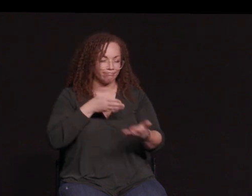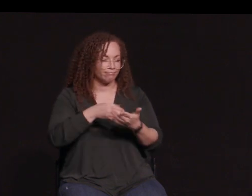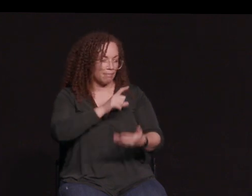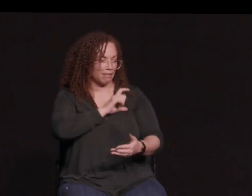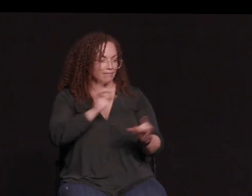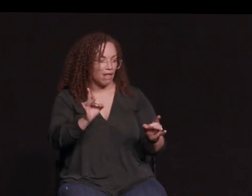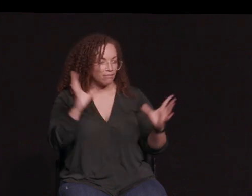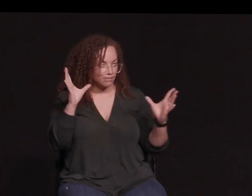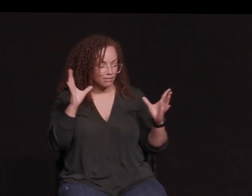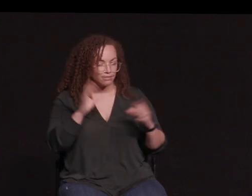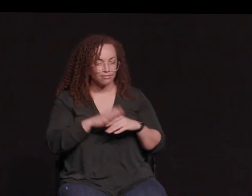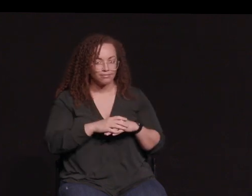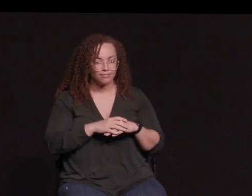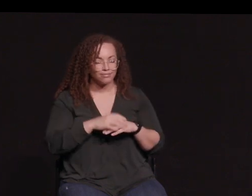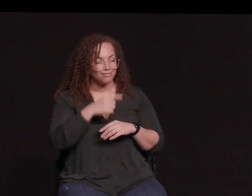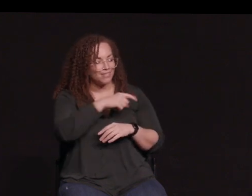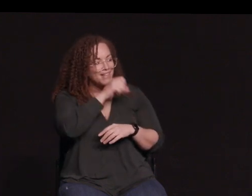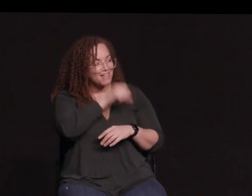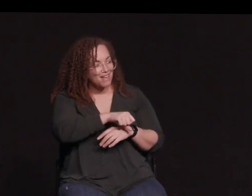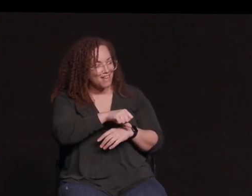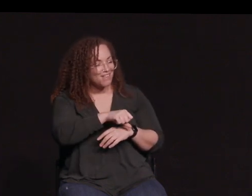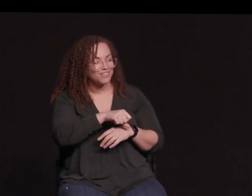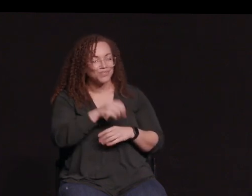Michael loves to eat cow's cooking.